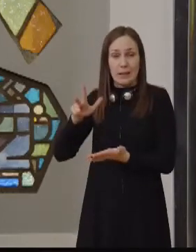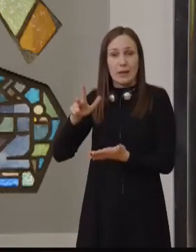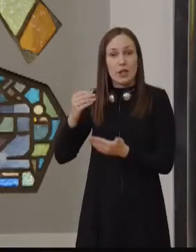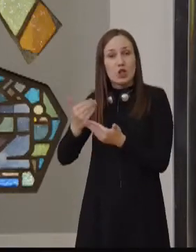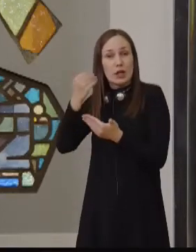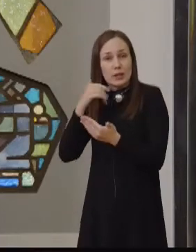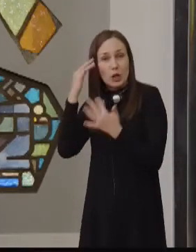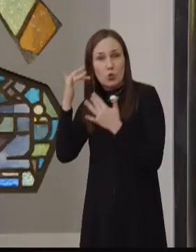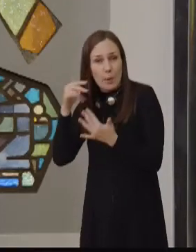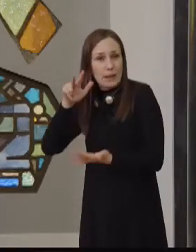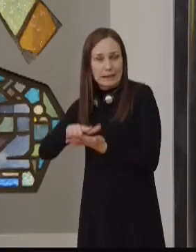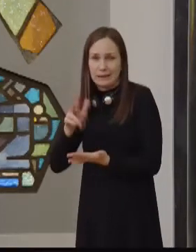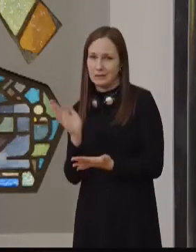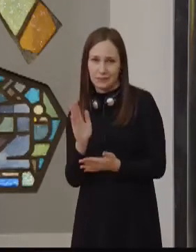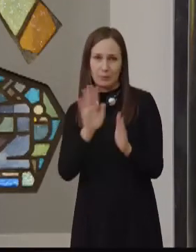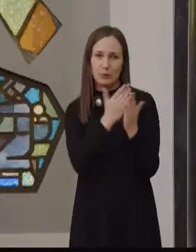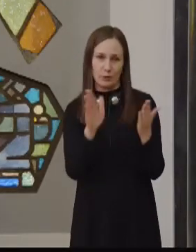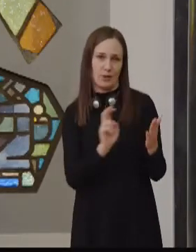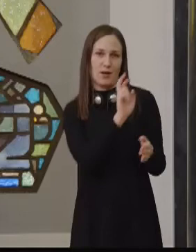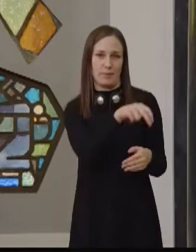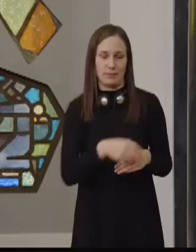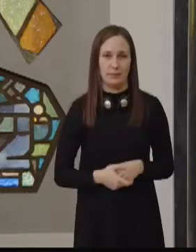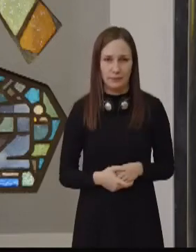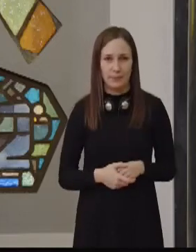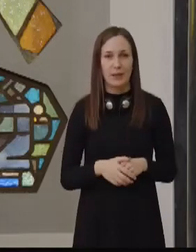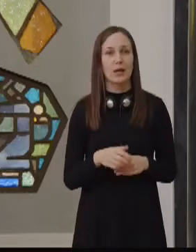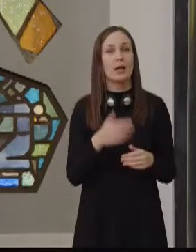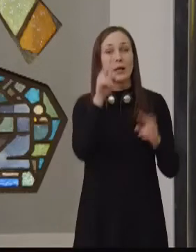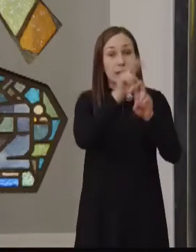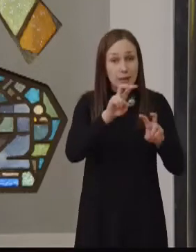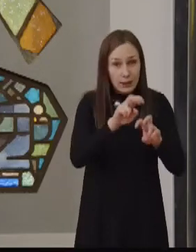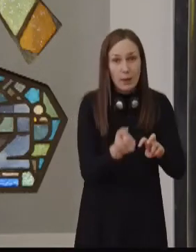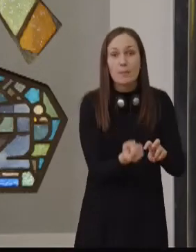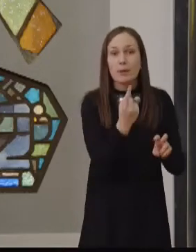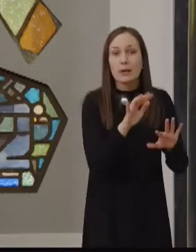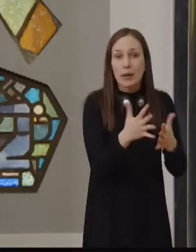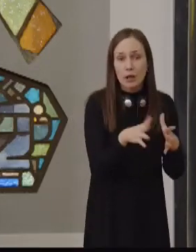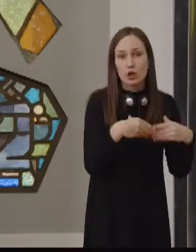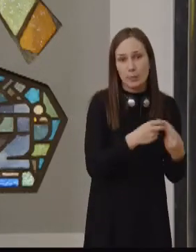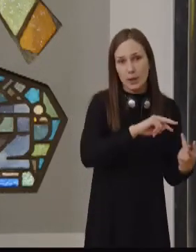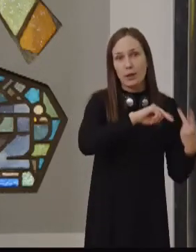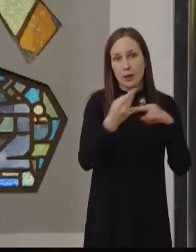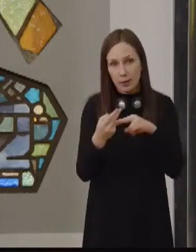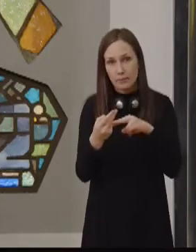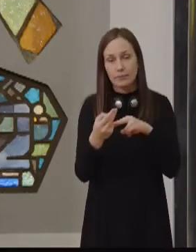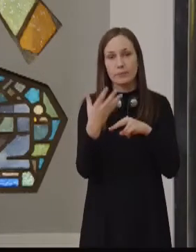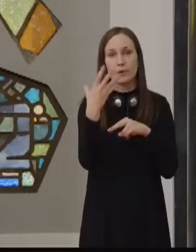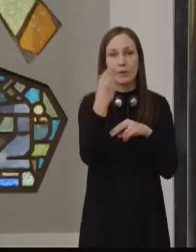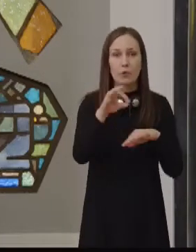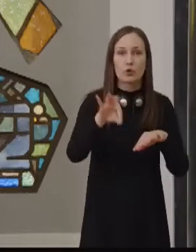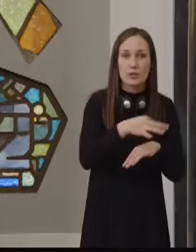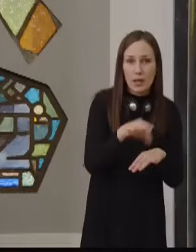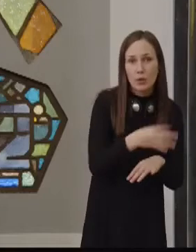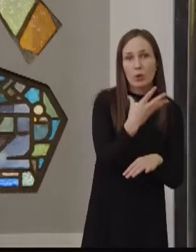to libraries and find evidence-based material rather than be guided by their own convictions.